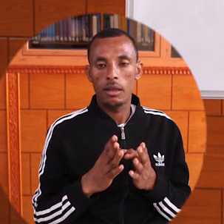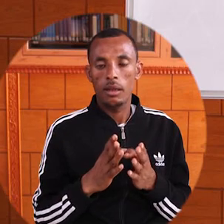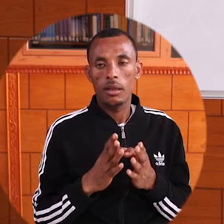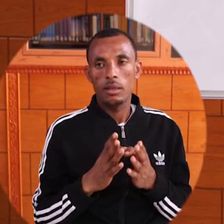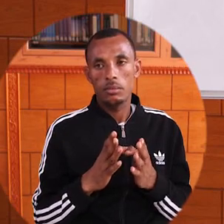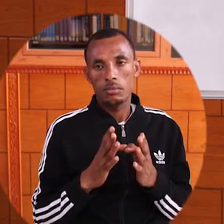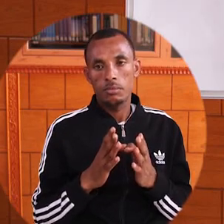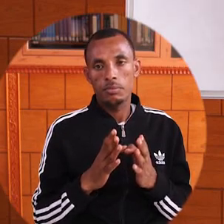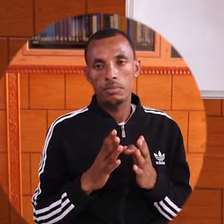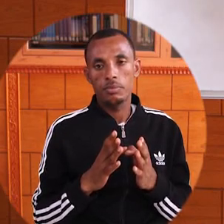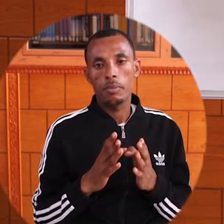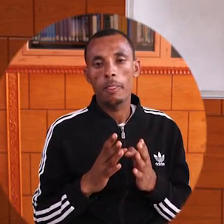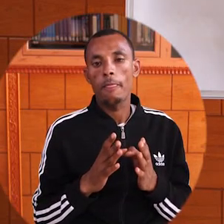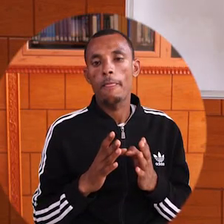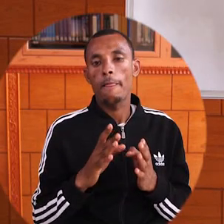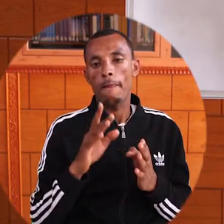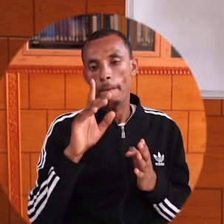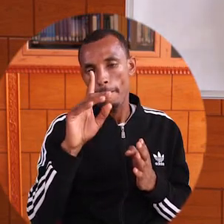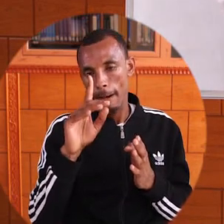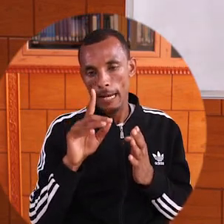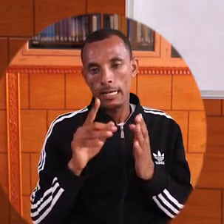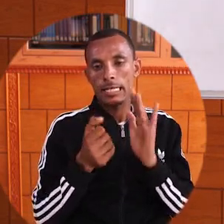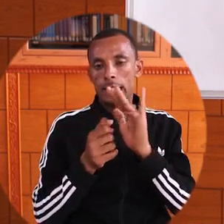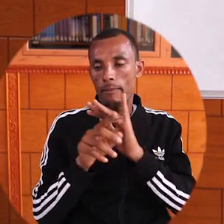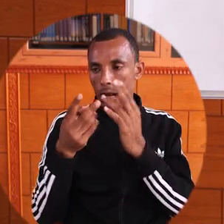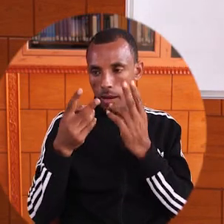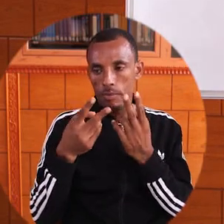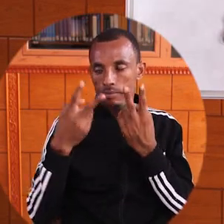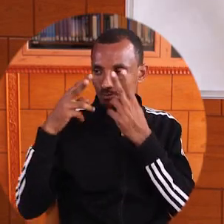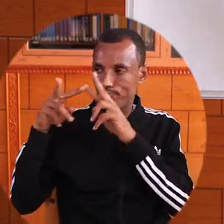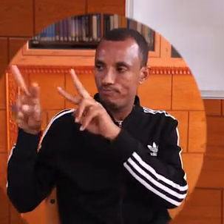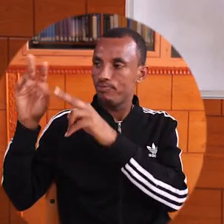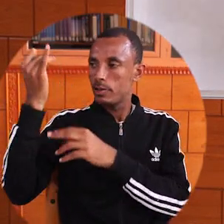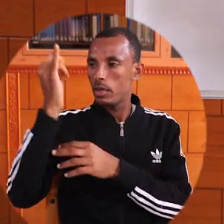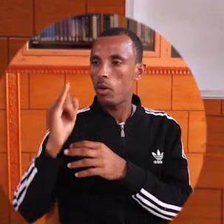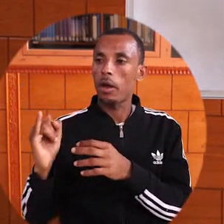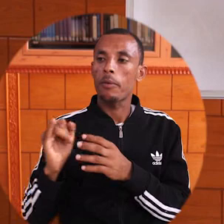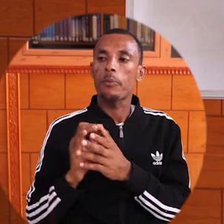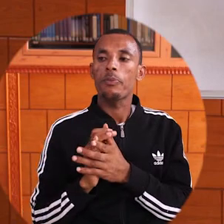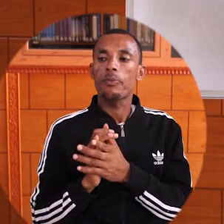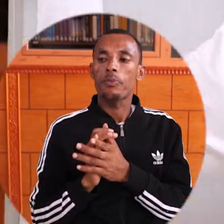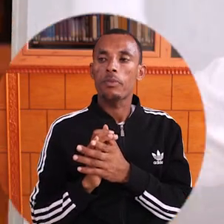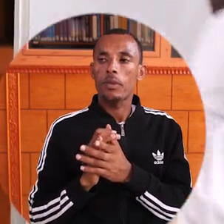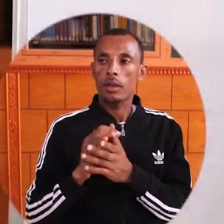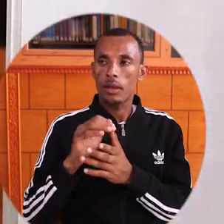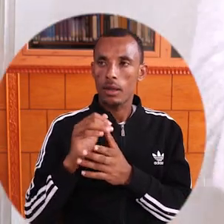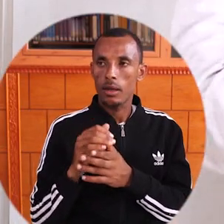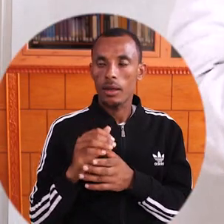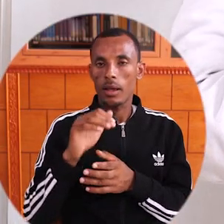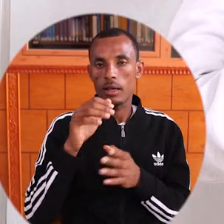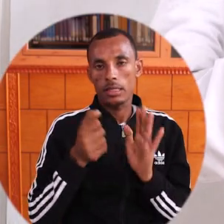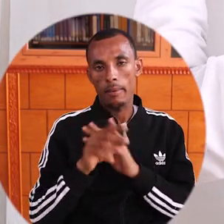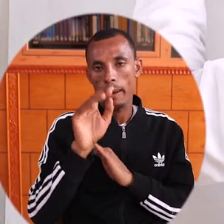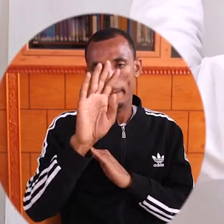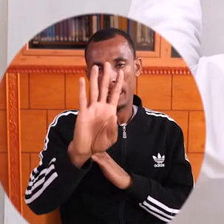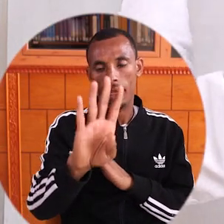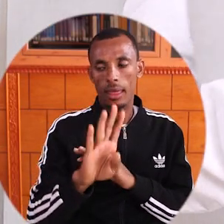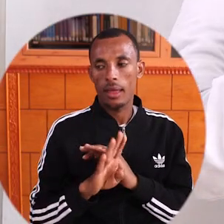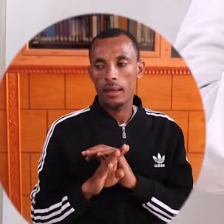let's take another one more example for drawing the diagonal. B, example B,